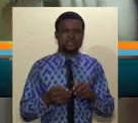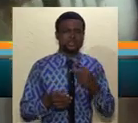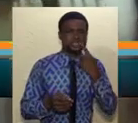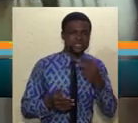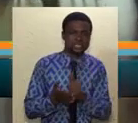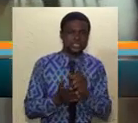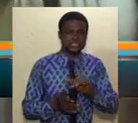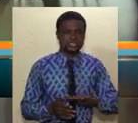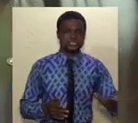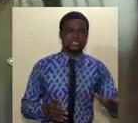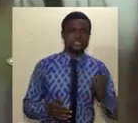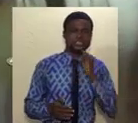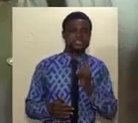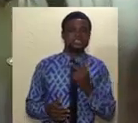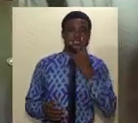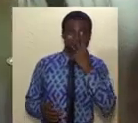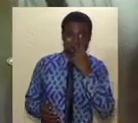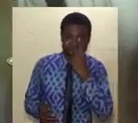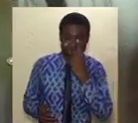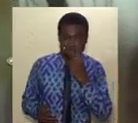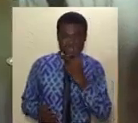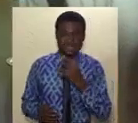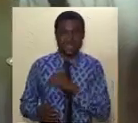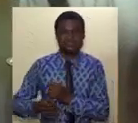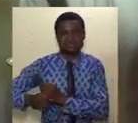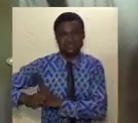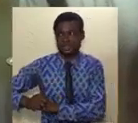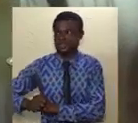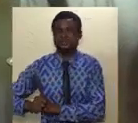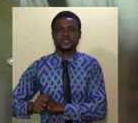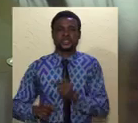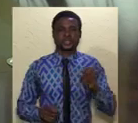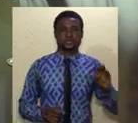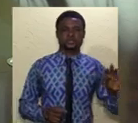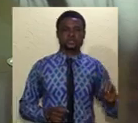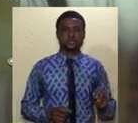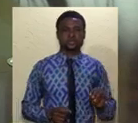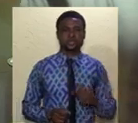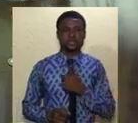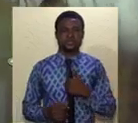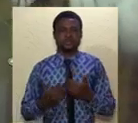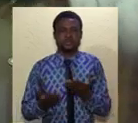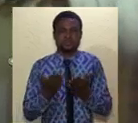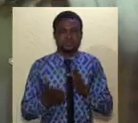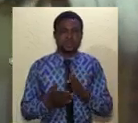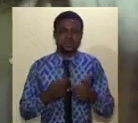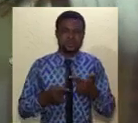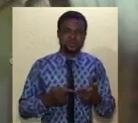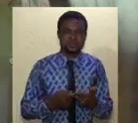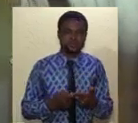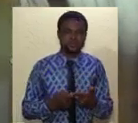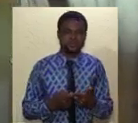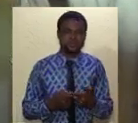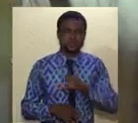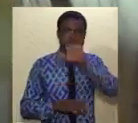is raised by the community. Yes. Like in those days. In those days. Where we were growing up. So we make up the community, isn't